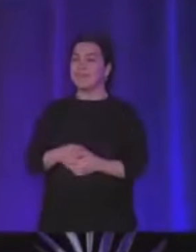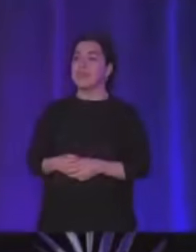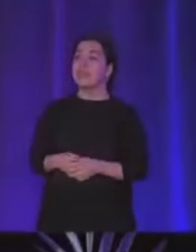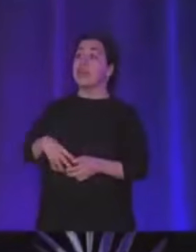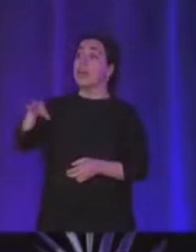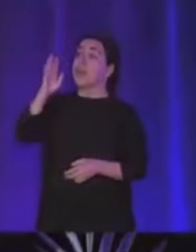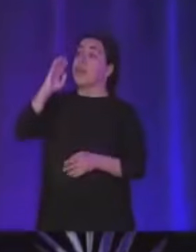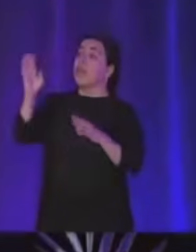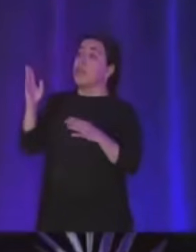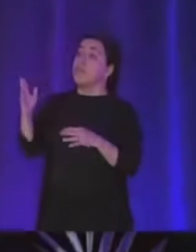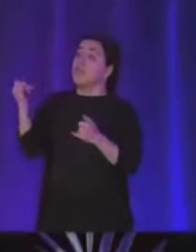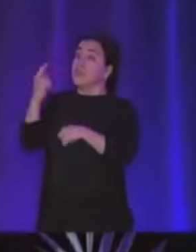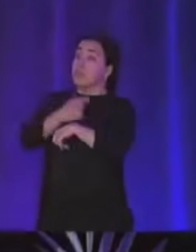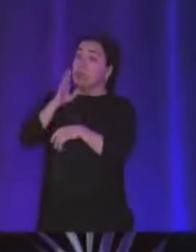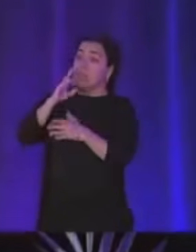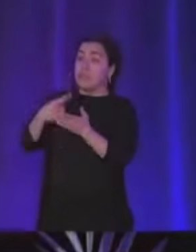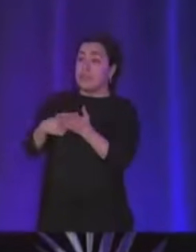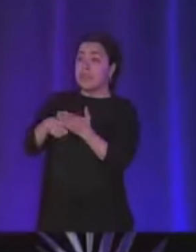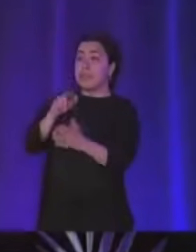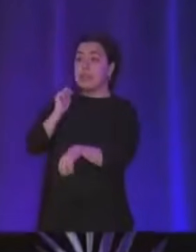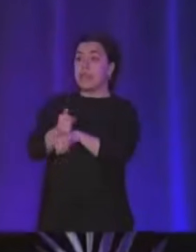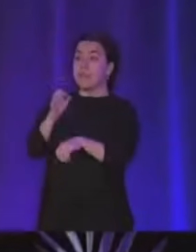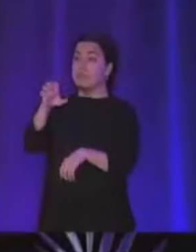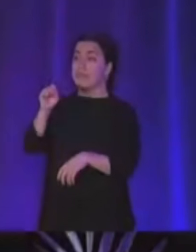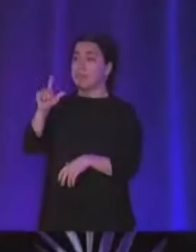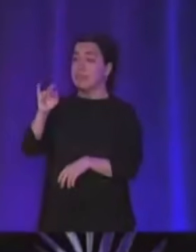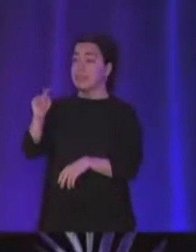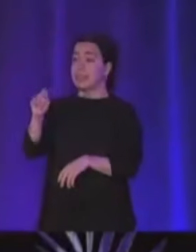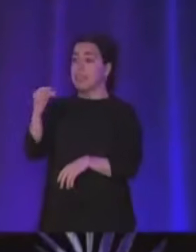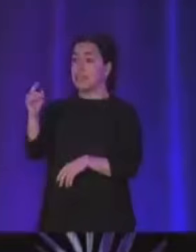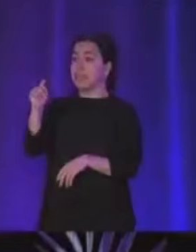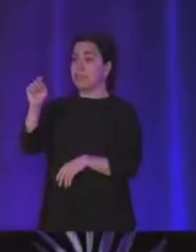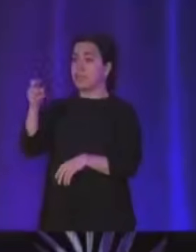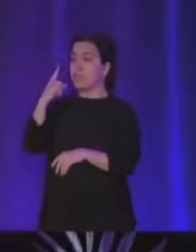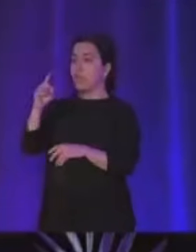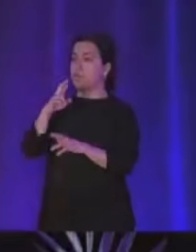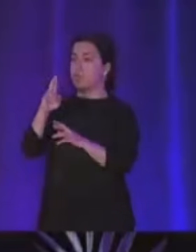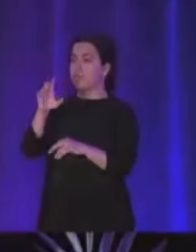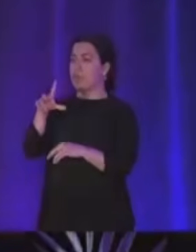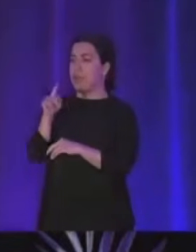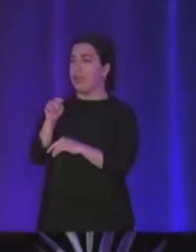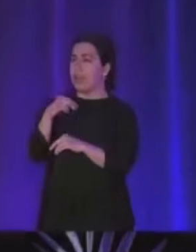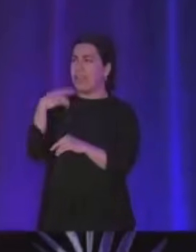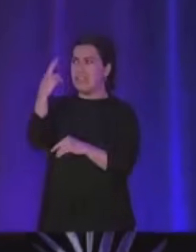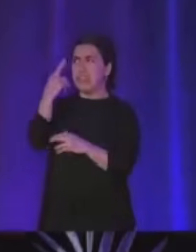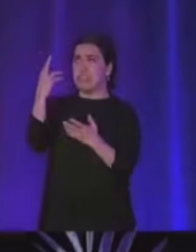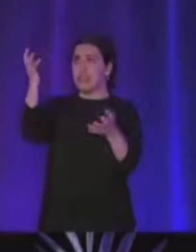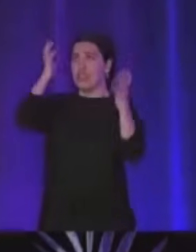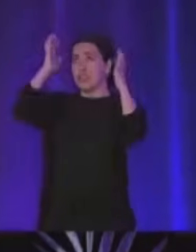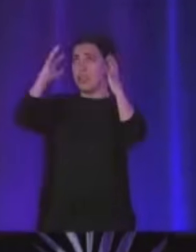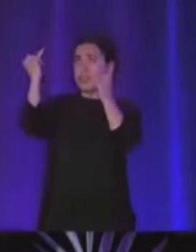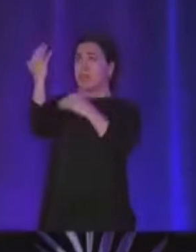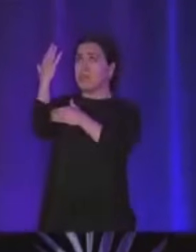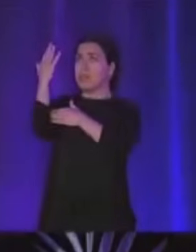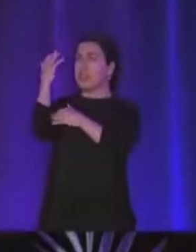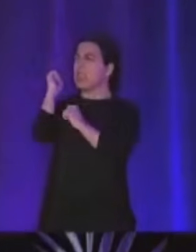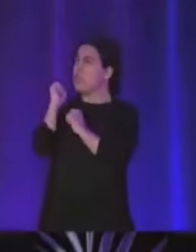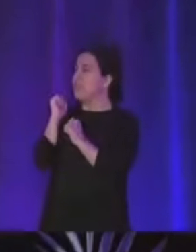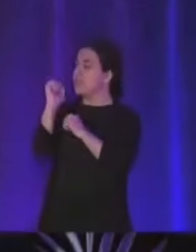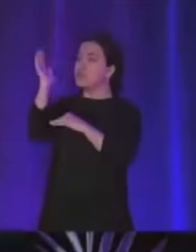everyone. We're going to be talking about setting up ESLint and TypeScript for React. I realized in the shower this morning that I should have named this